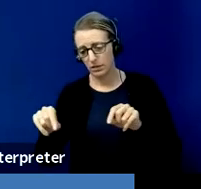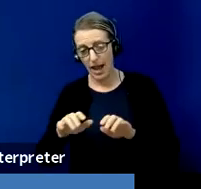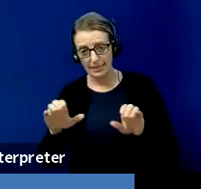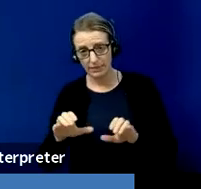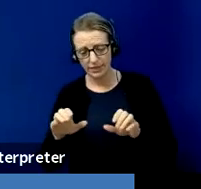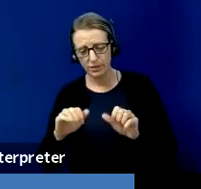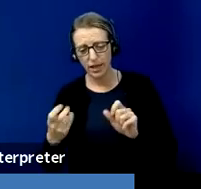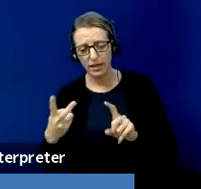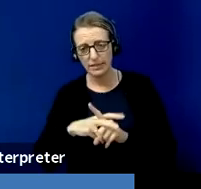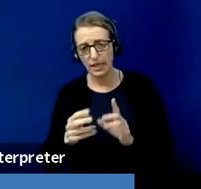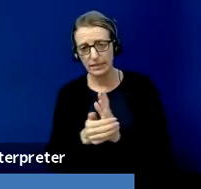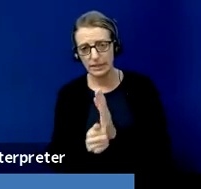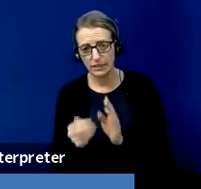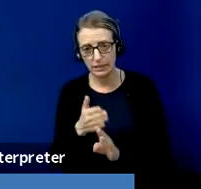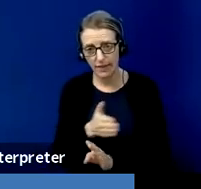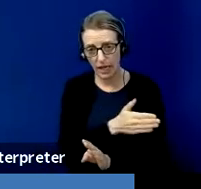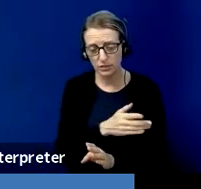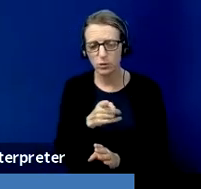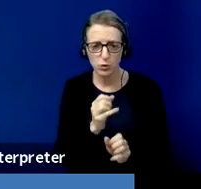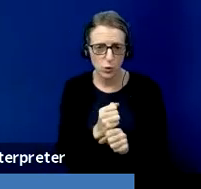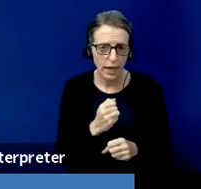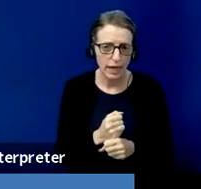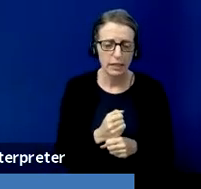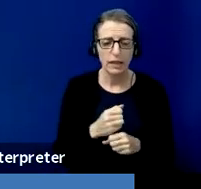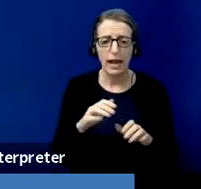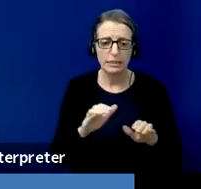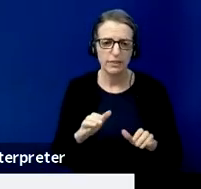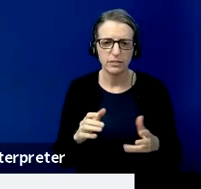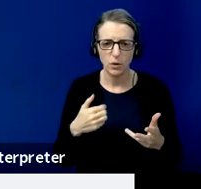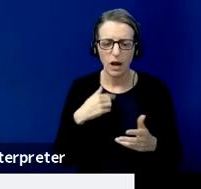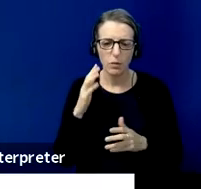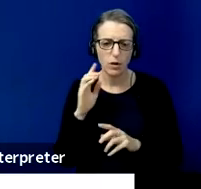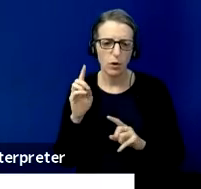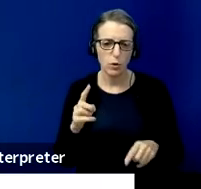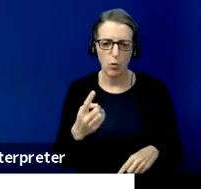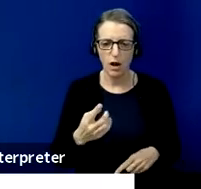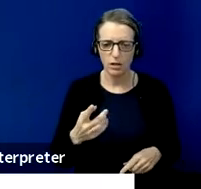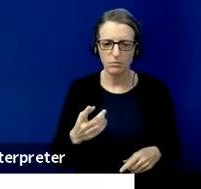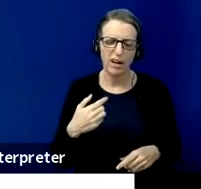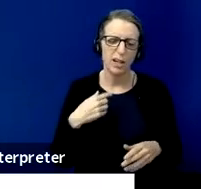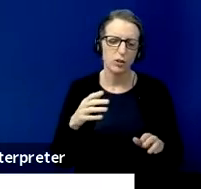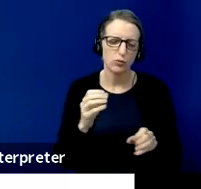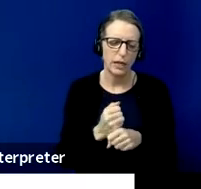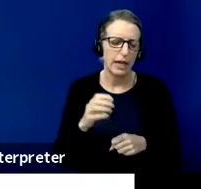in advance. So when you're creating an activity, if we were to create one, so I'll go to one of mine that I created yesterday.